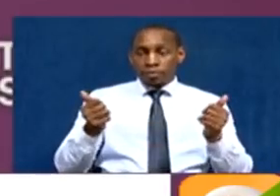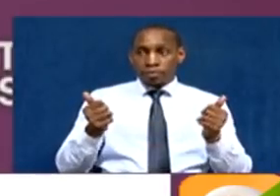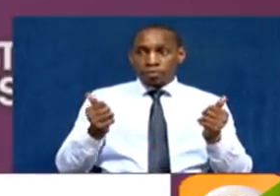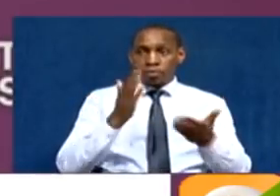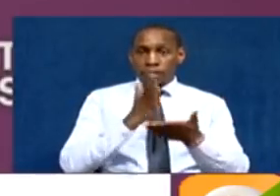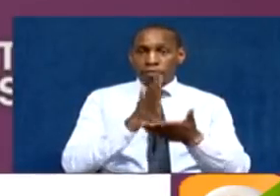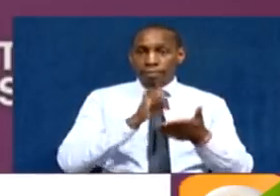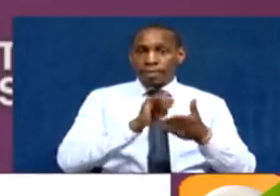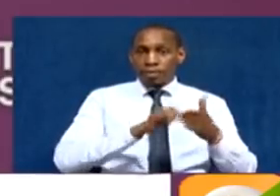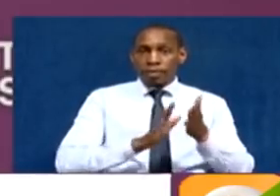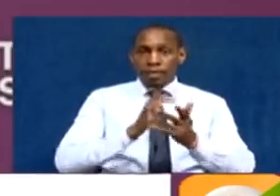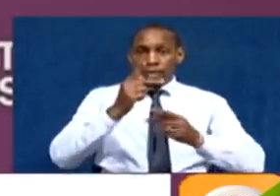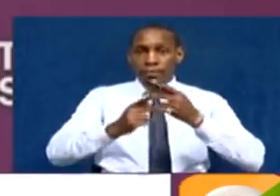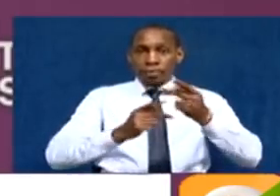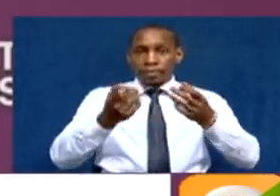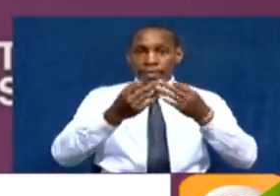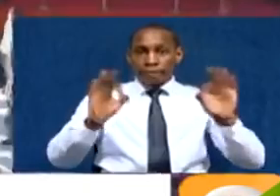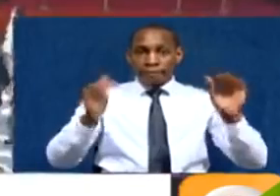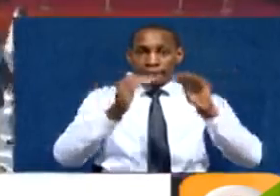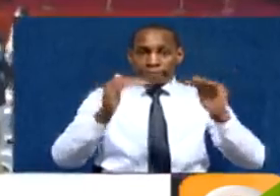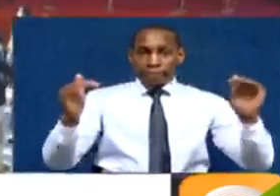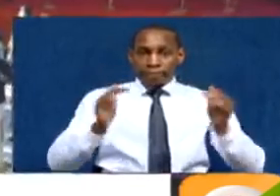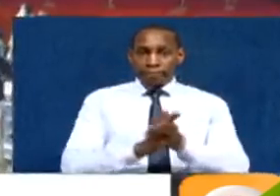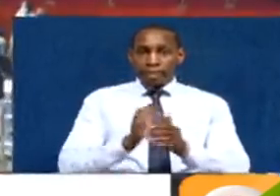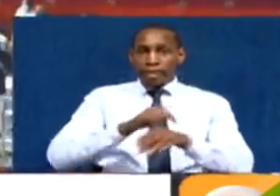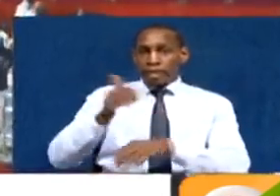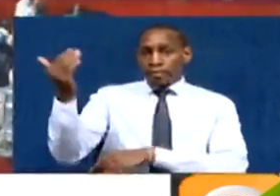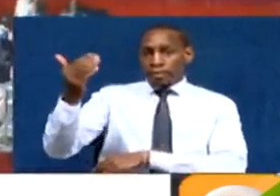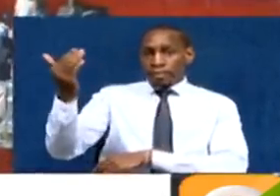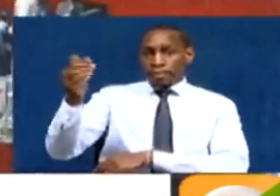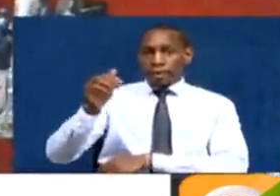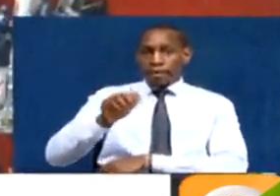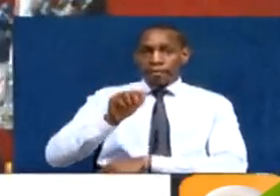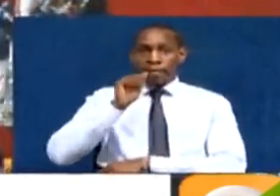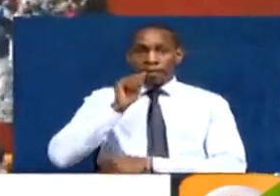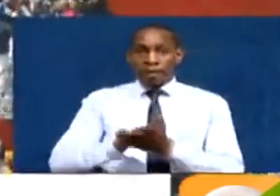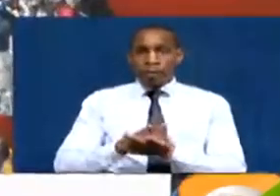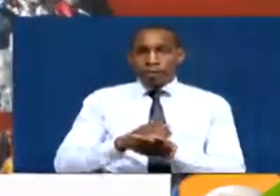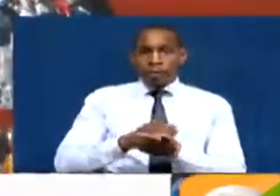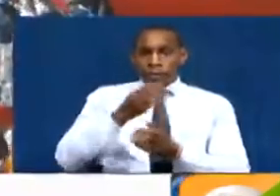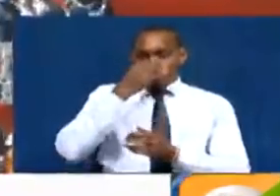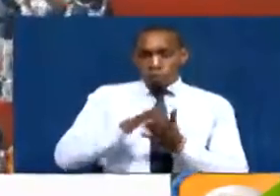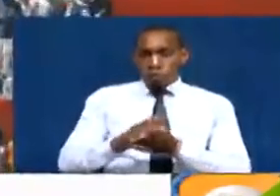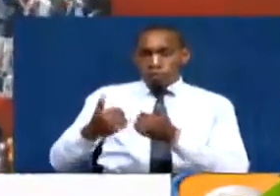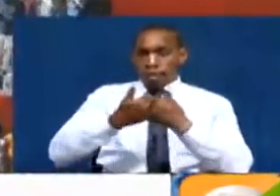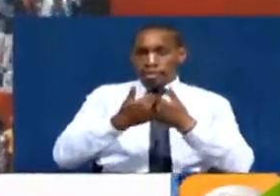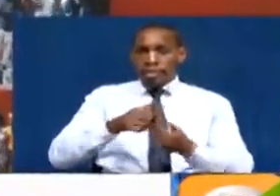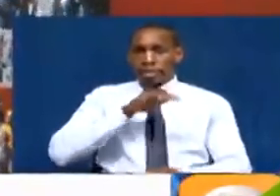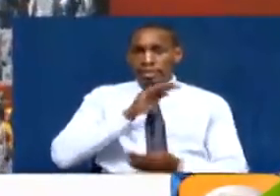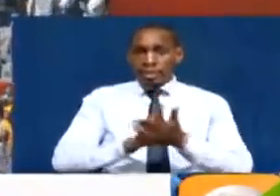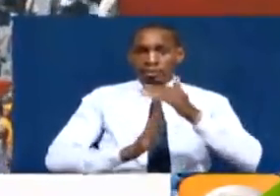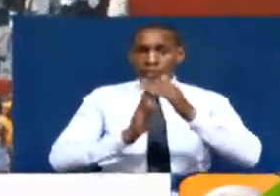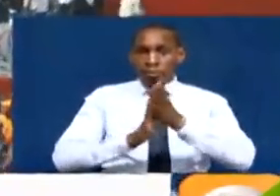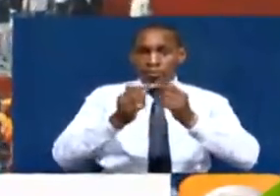to ensure that the process is free and fair. During his address at Chatham House, Ruto challenged Odinga, his key rival